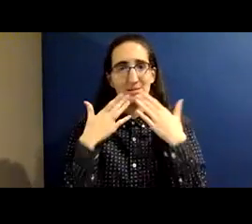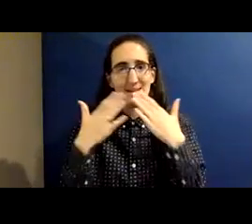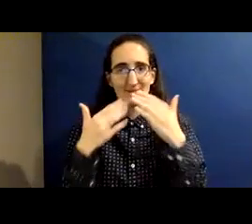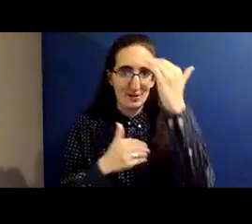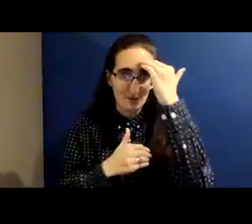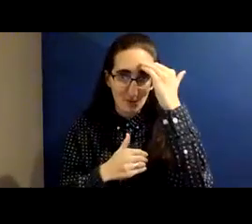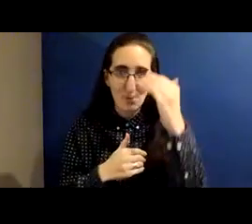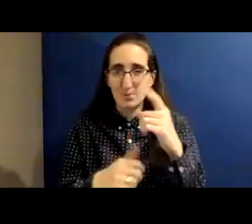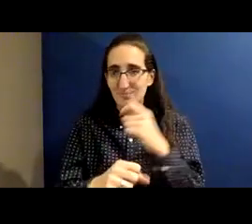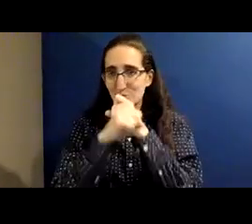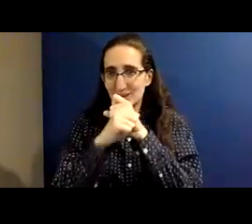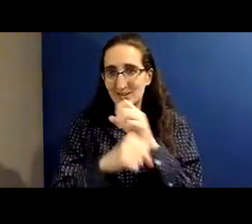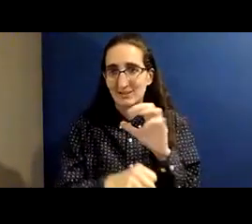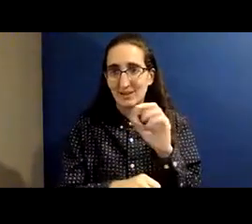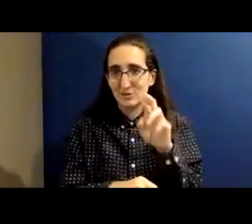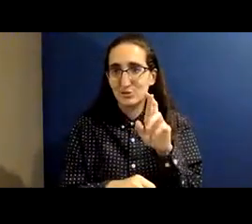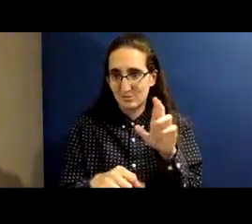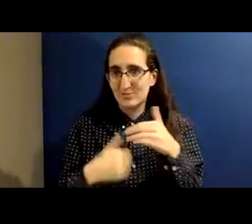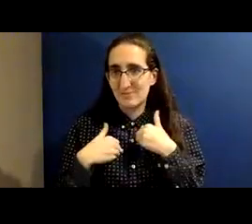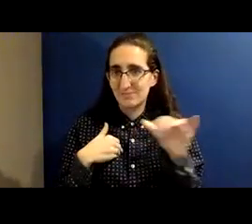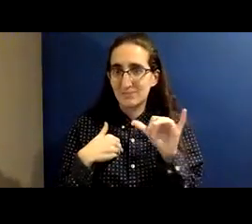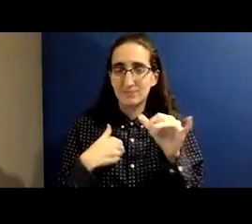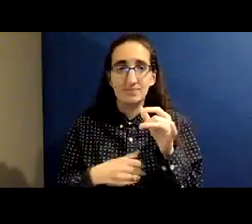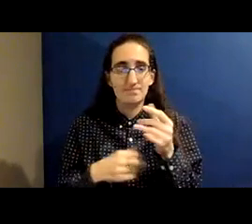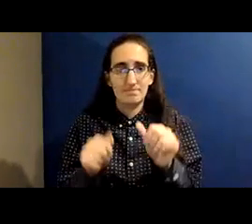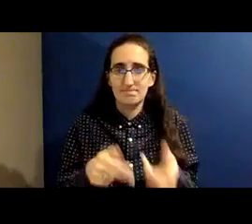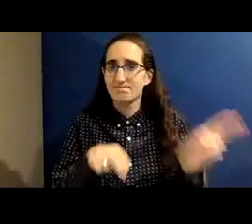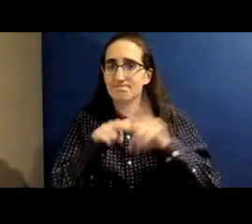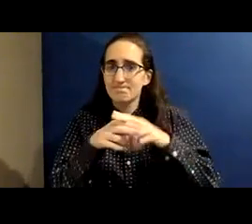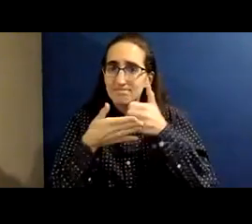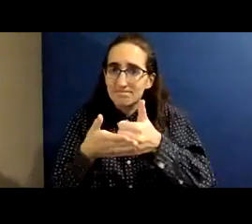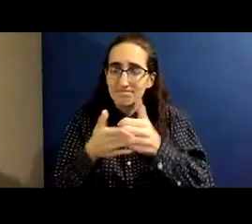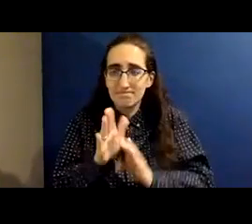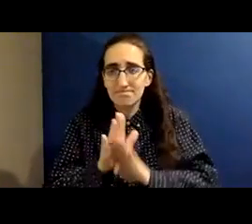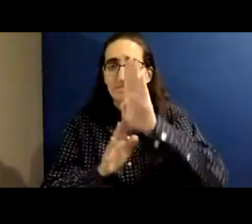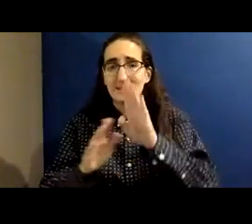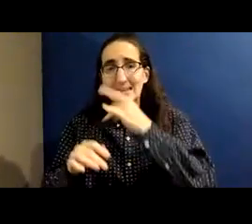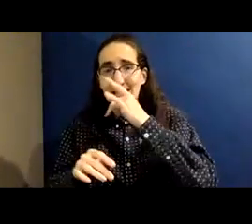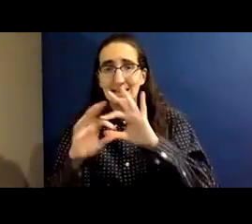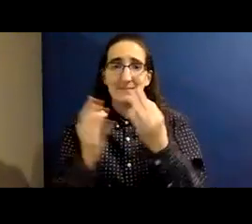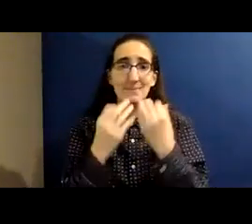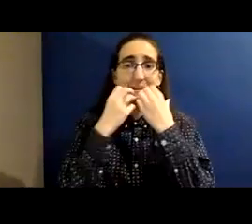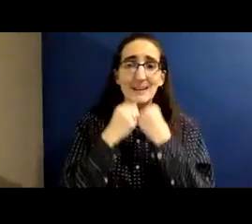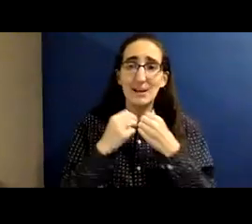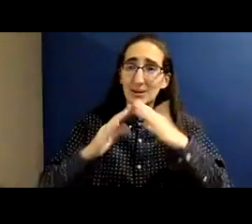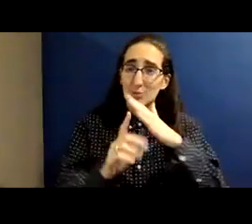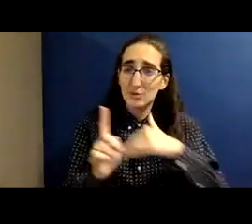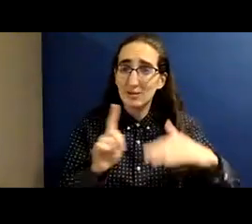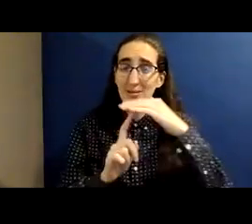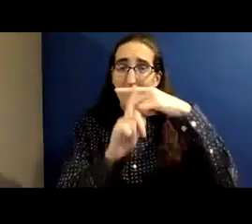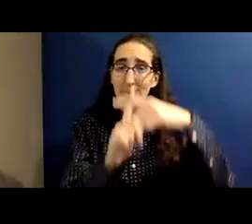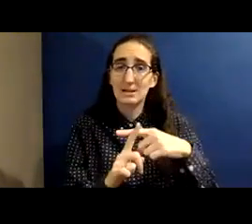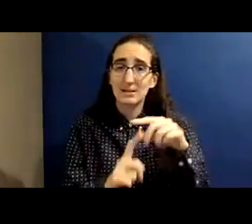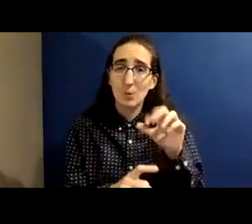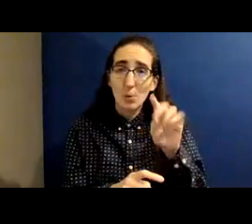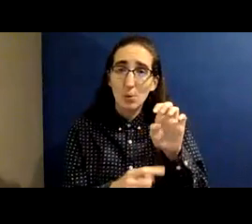are protective factors that can bolster these kids and these families. The caring community that surrounds them, the positive role models